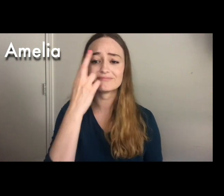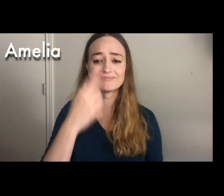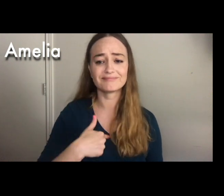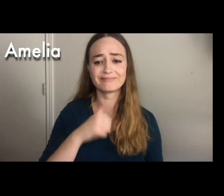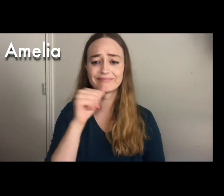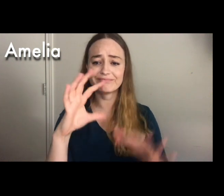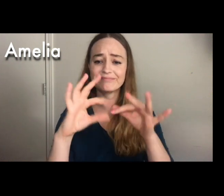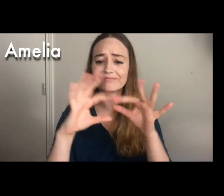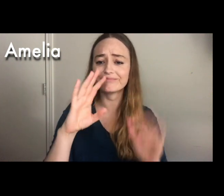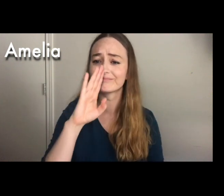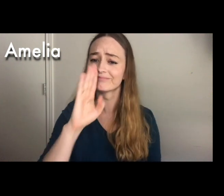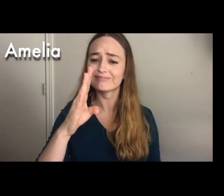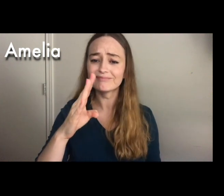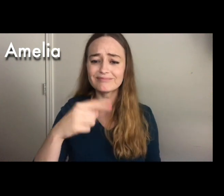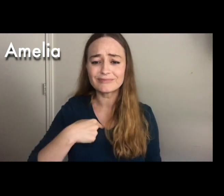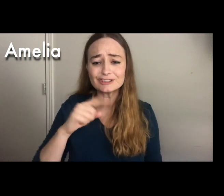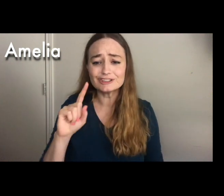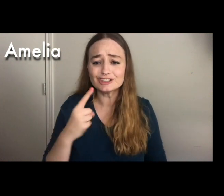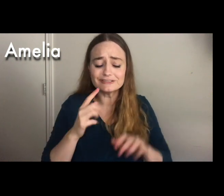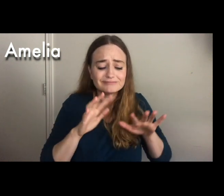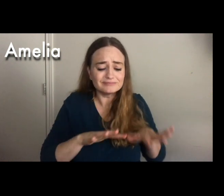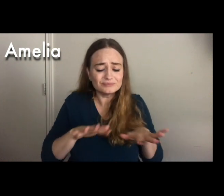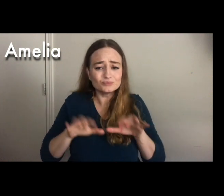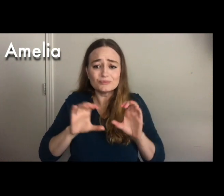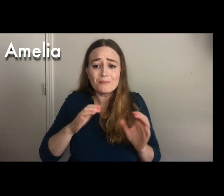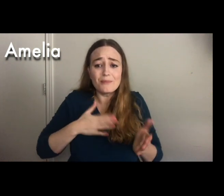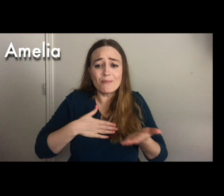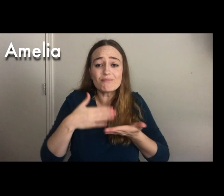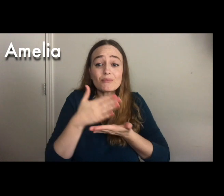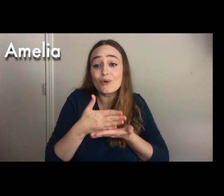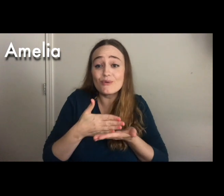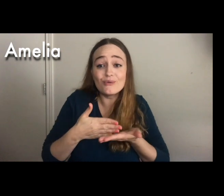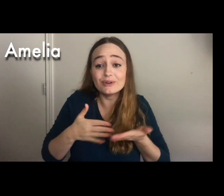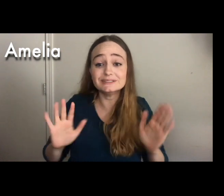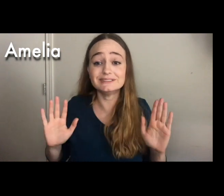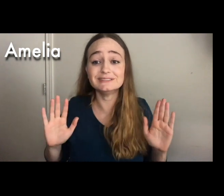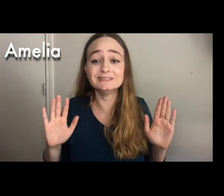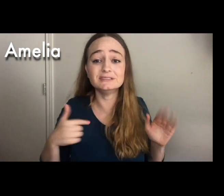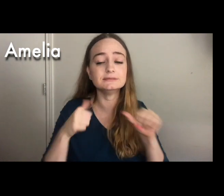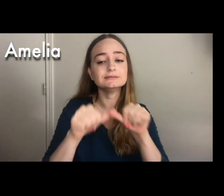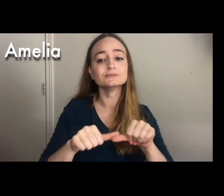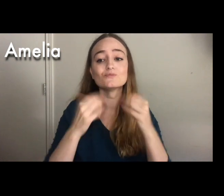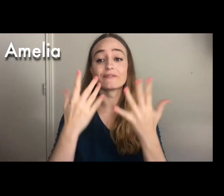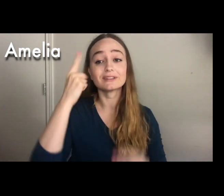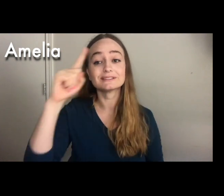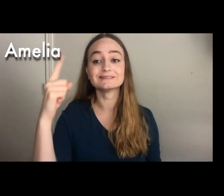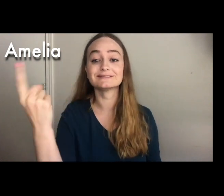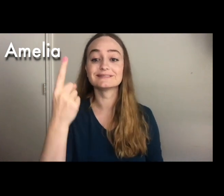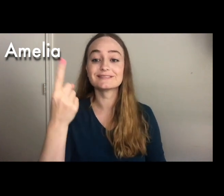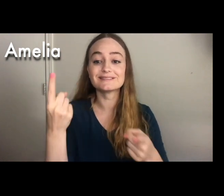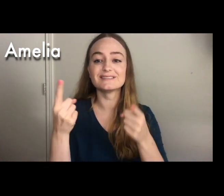But I don't say that out loud. I'm just a tool, I play my part. And I